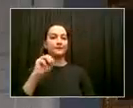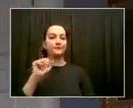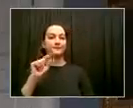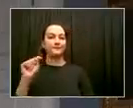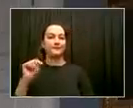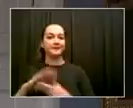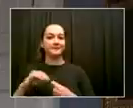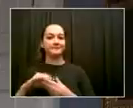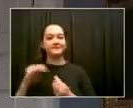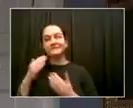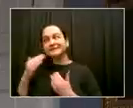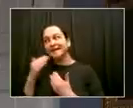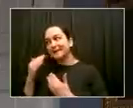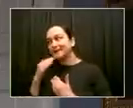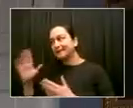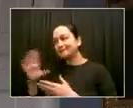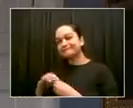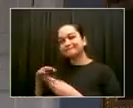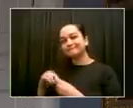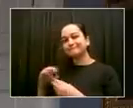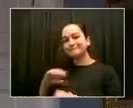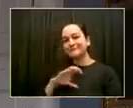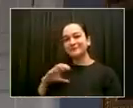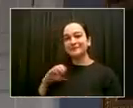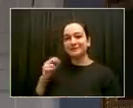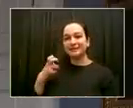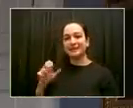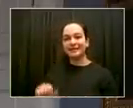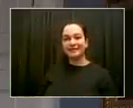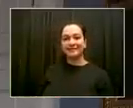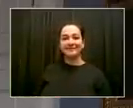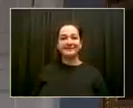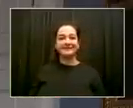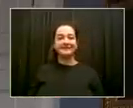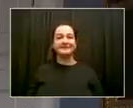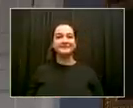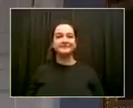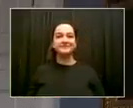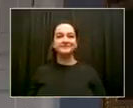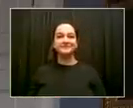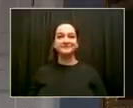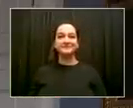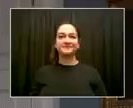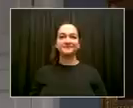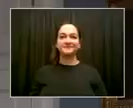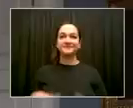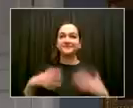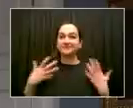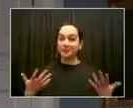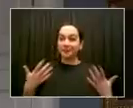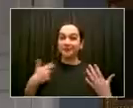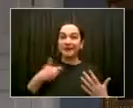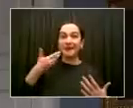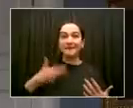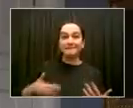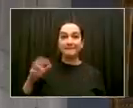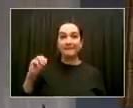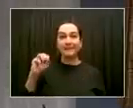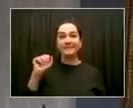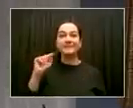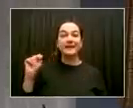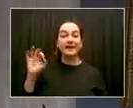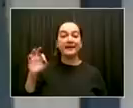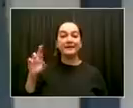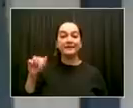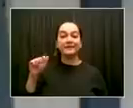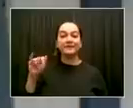Mayor. As the Commissioner mentioned, I'm Matt Fraser. I'm the Deputy Commissioner for Information Technology. Now, I have